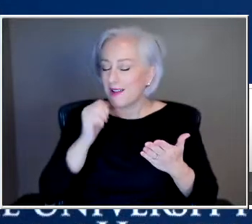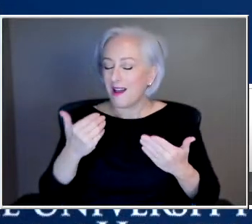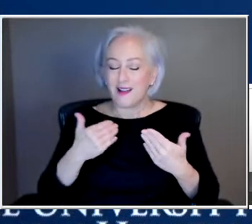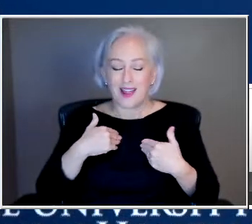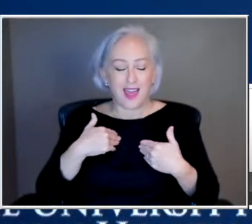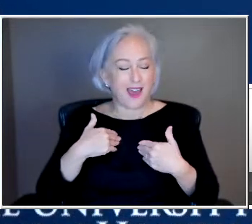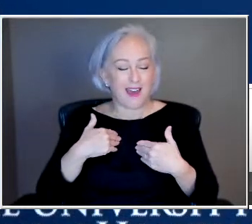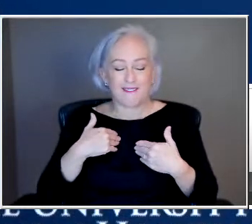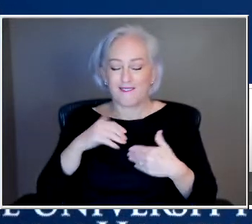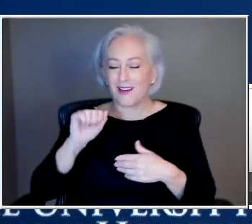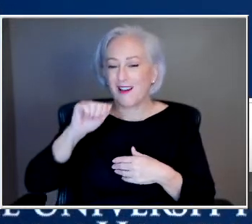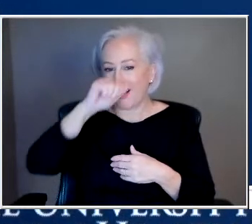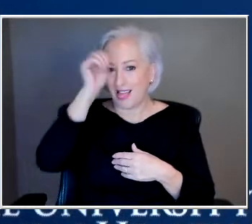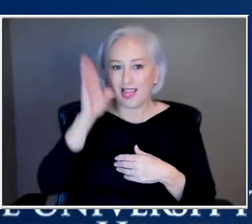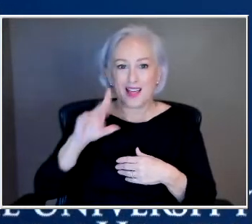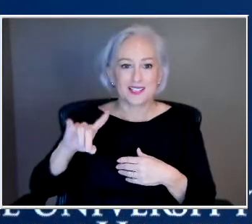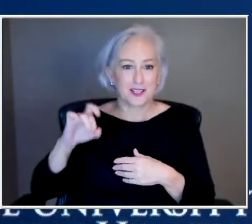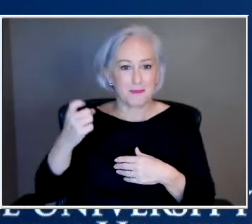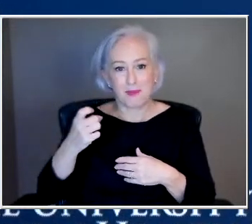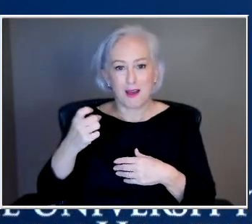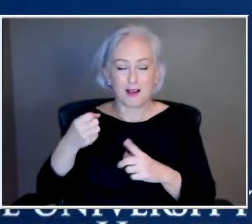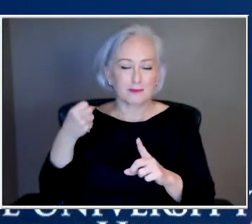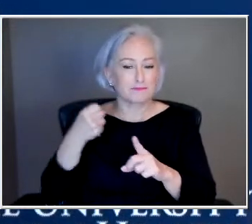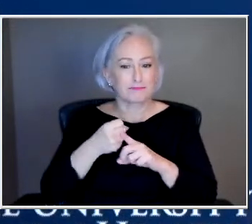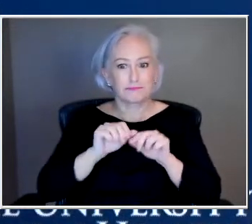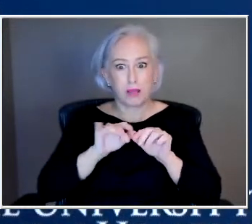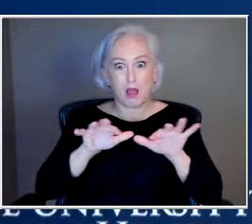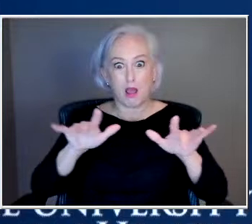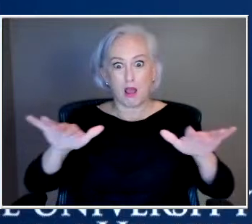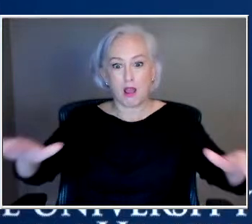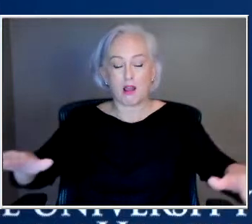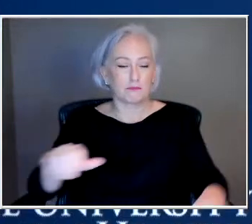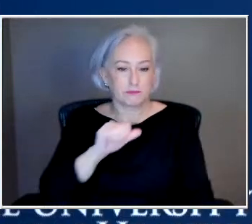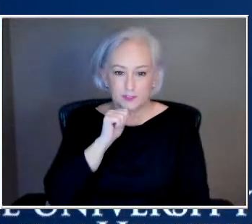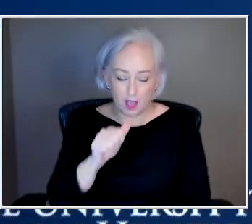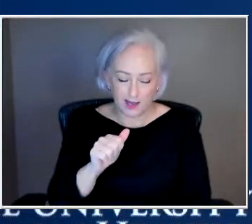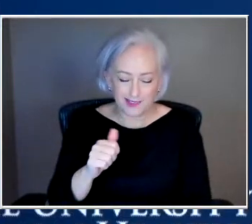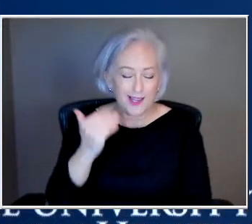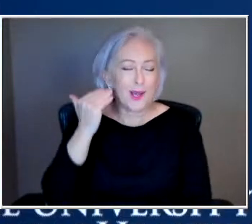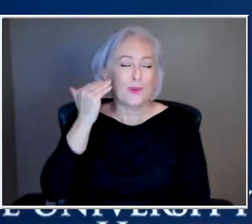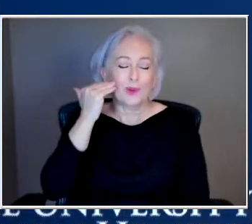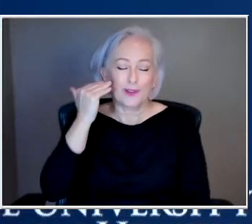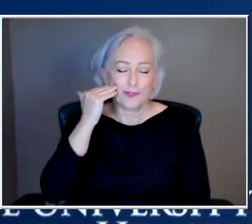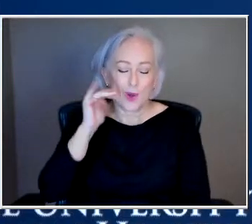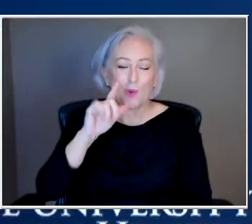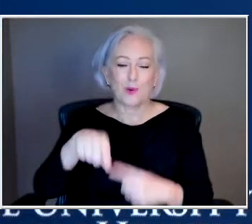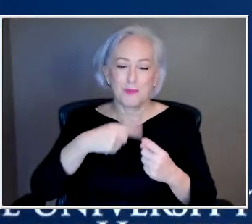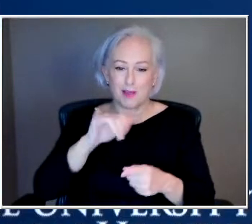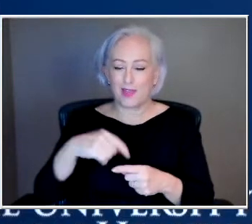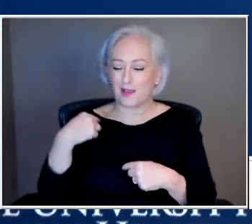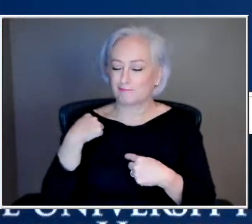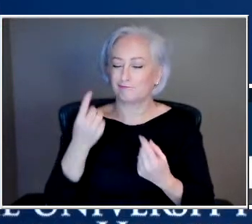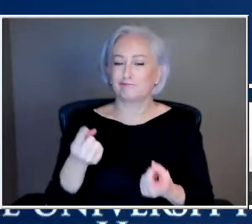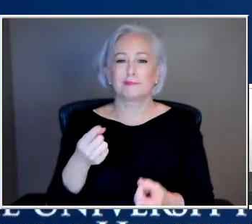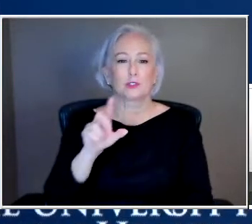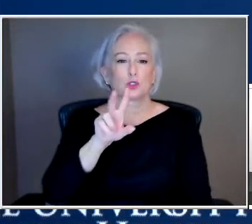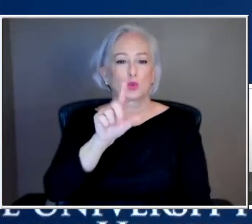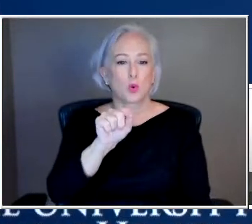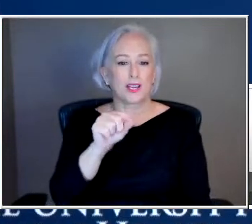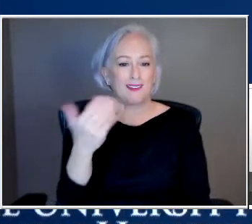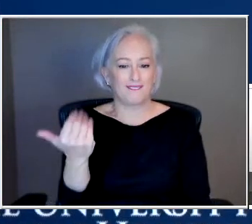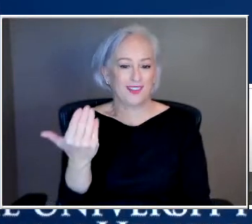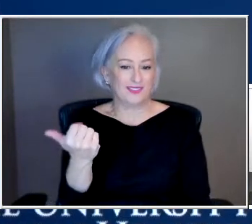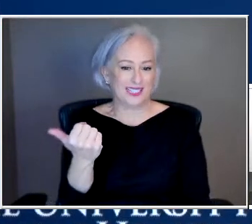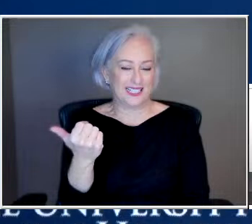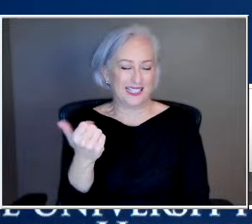a virus that was identified in 2015, so we've known about it for some time. It really is believed to be circulating